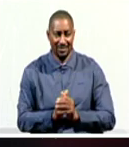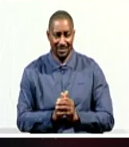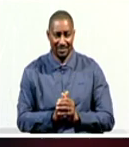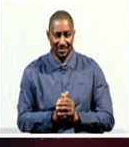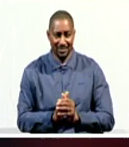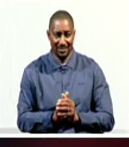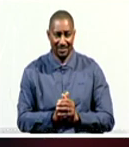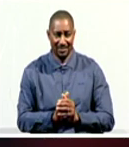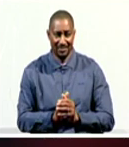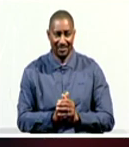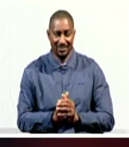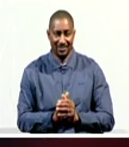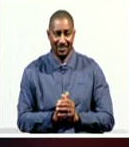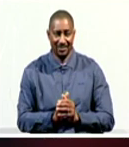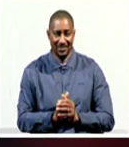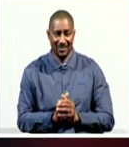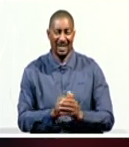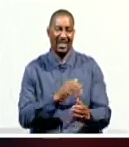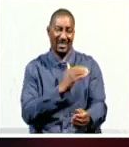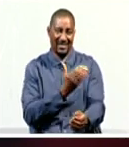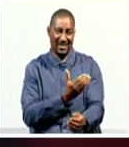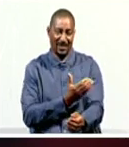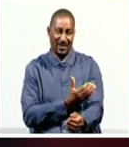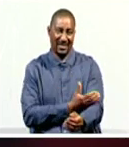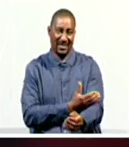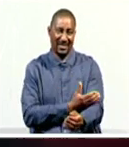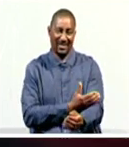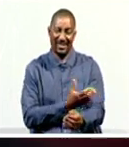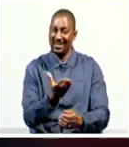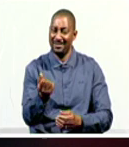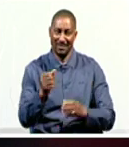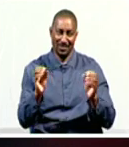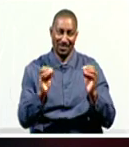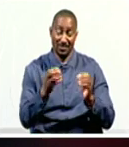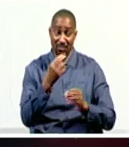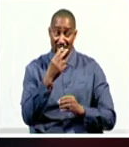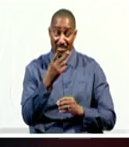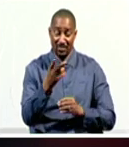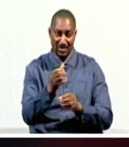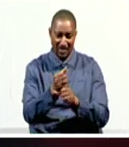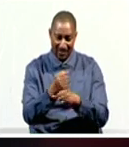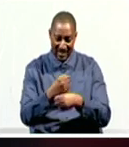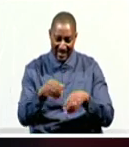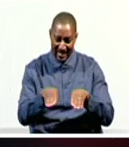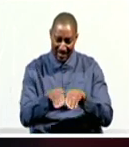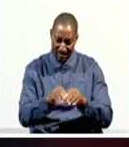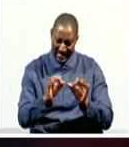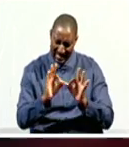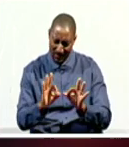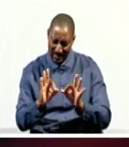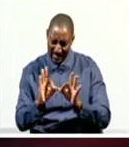lack of competency. You find that a project in a plan is well defined, well designed, but then